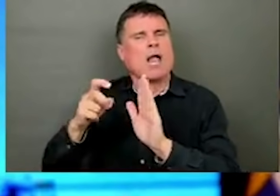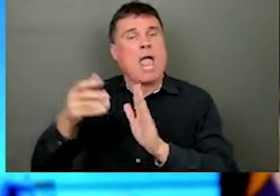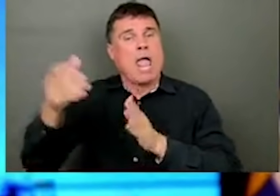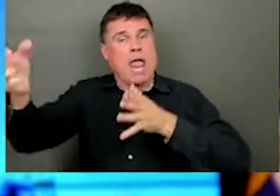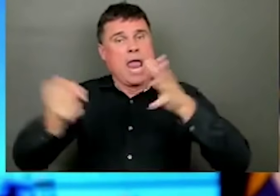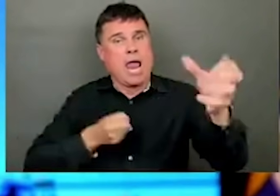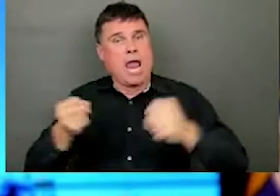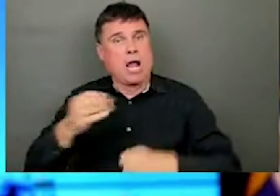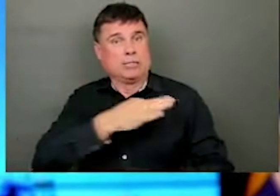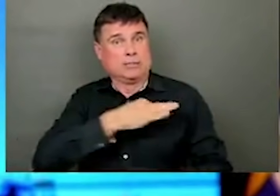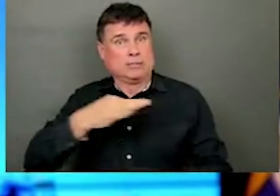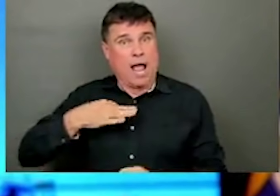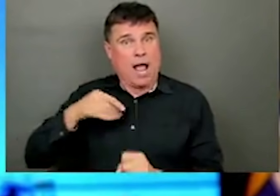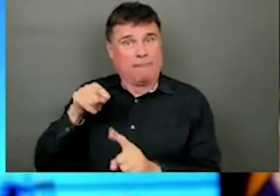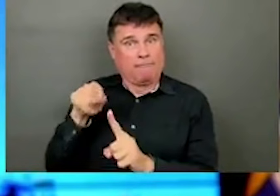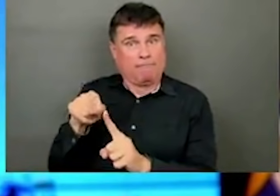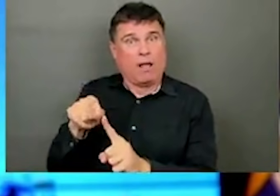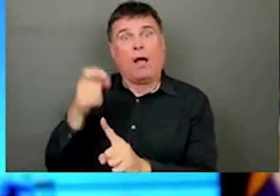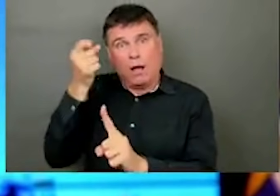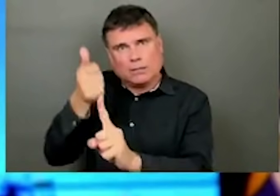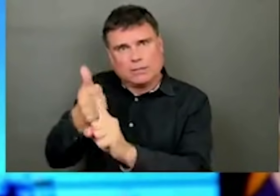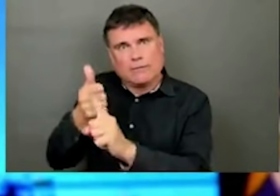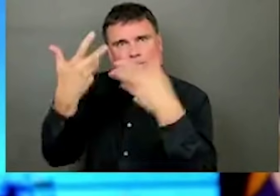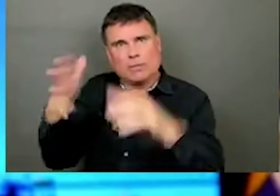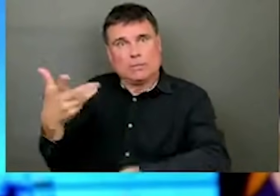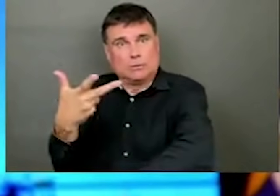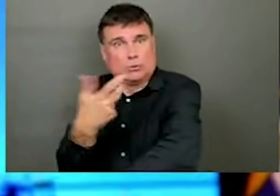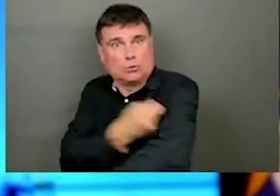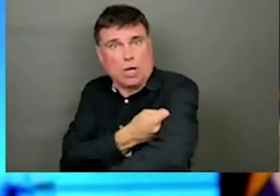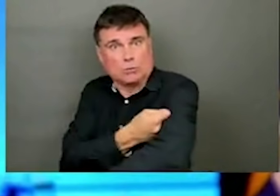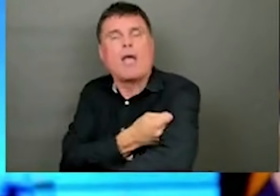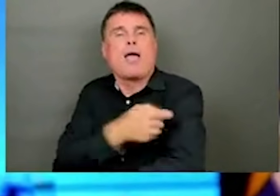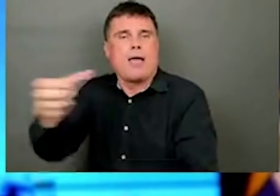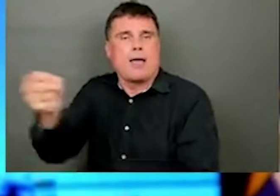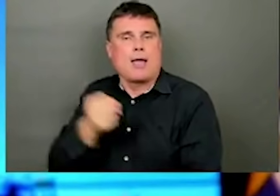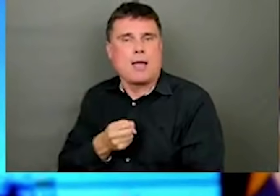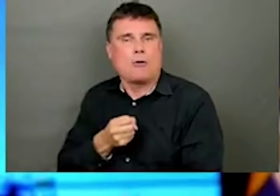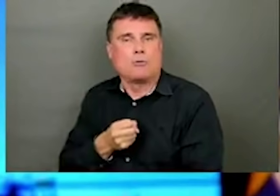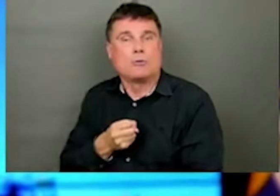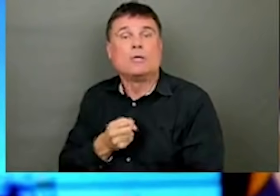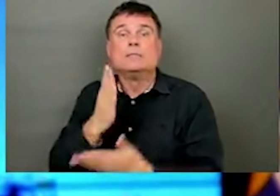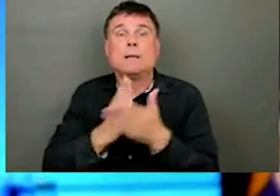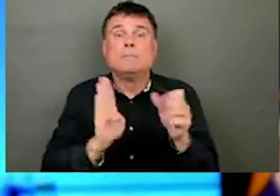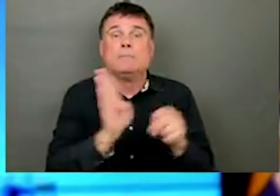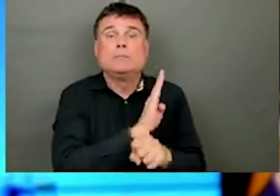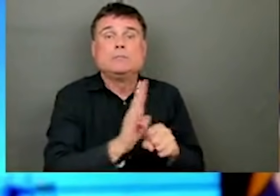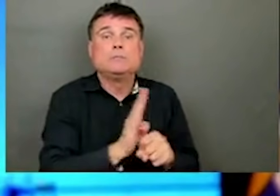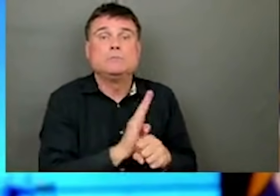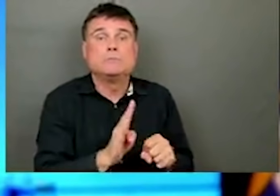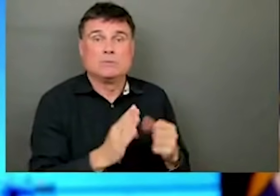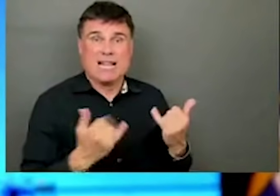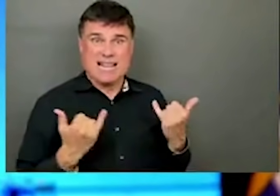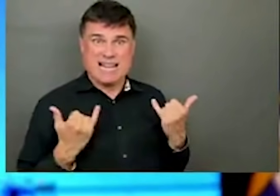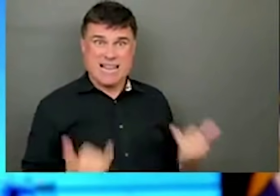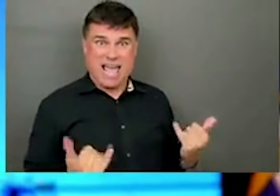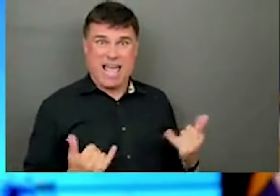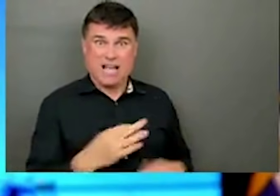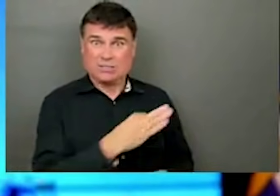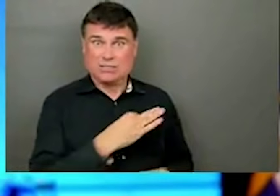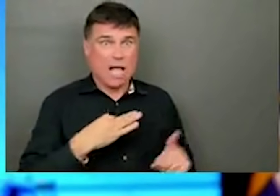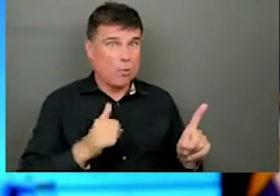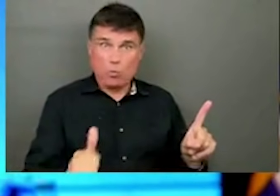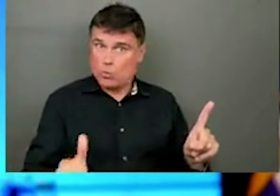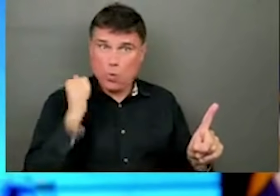and some of the businesses I have spoken to have gone to the extent of saying their present employees that they would be fired if they don't get